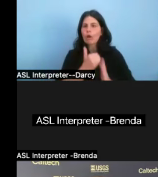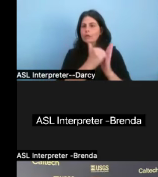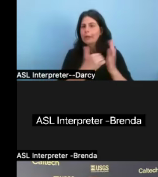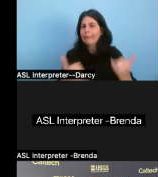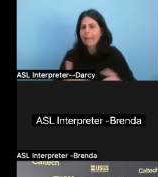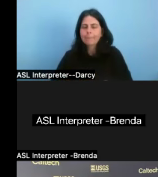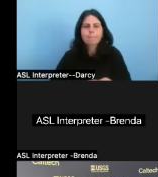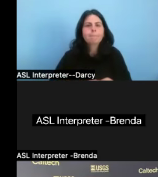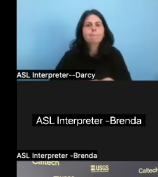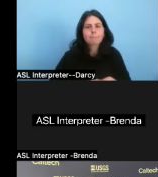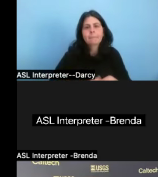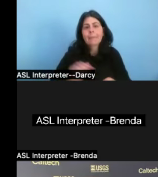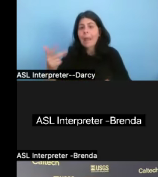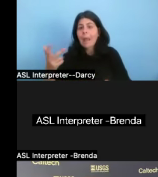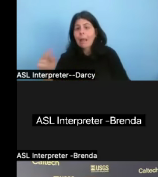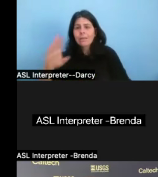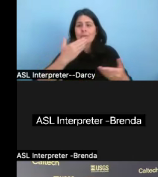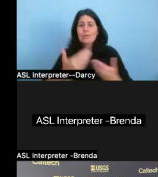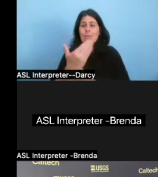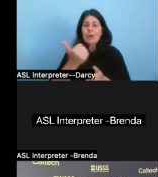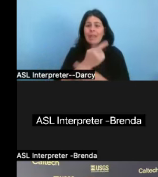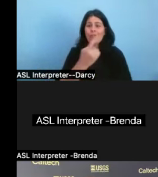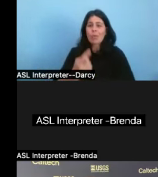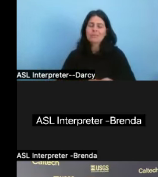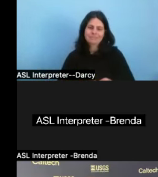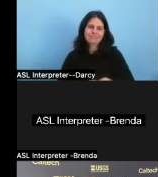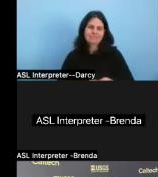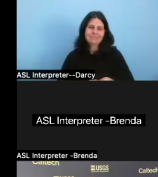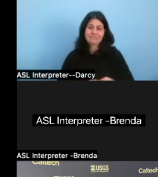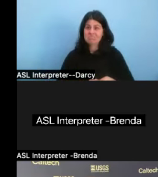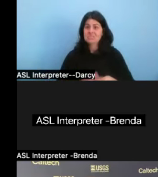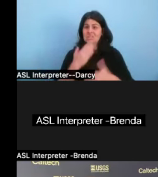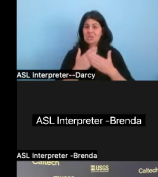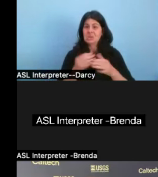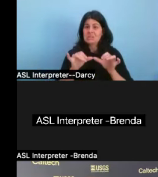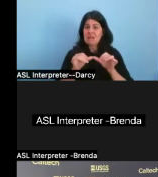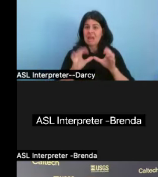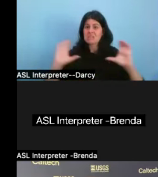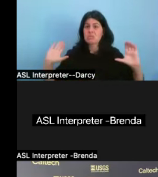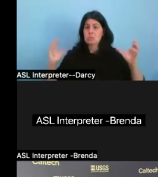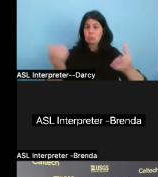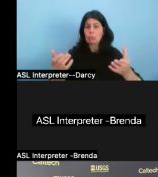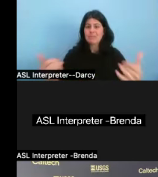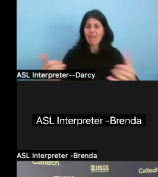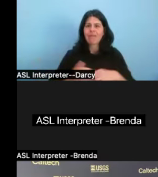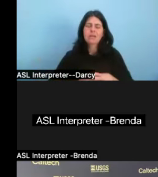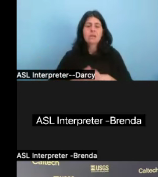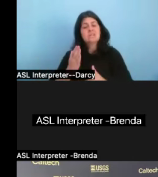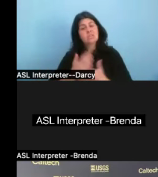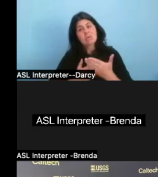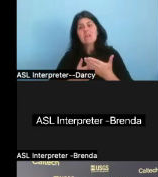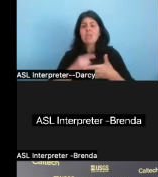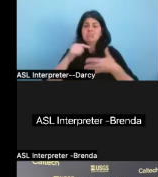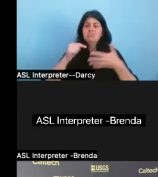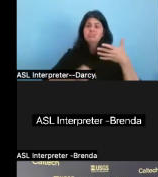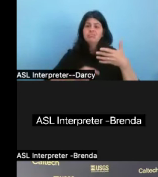Alan? Good morning, everybody. Looks like we have a nice sized group here. So some of the things we'll be talking about today